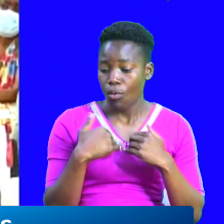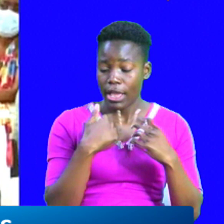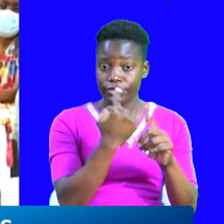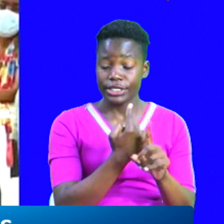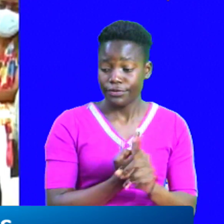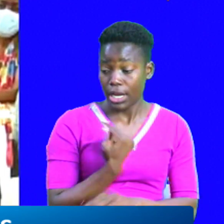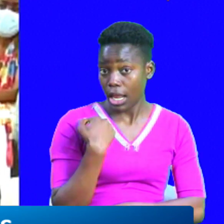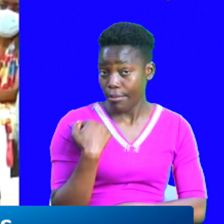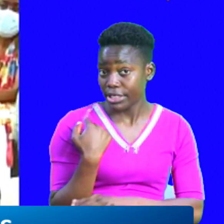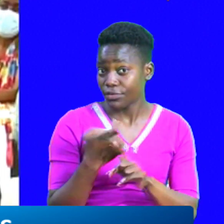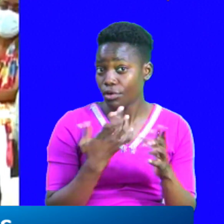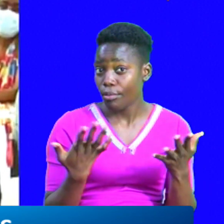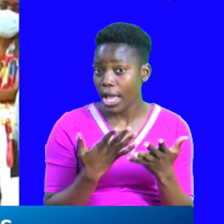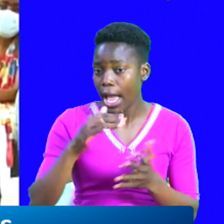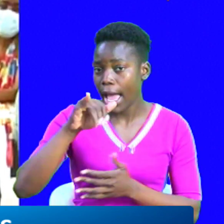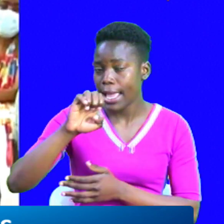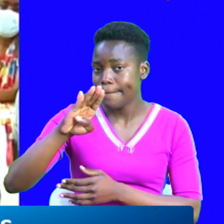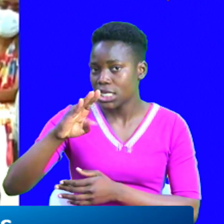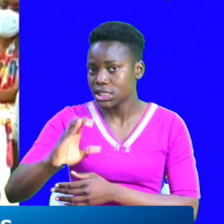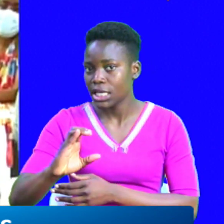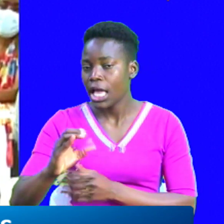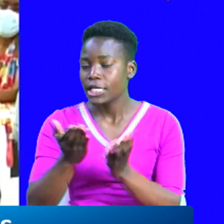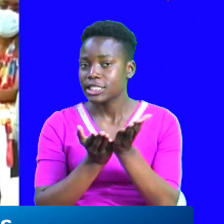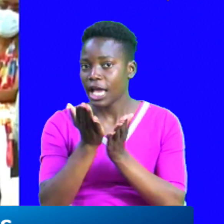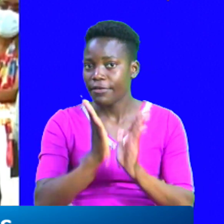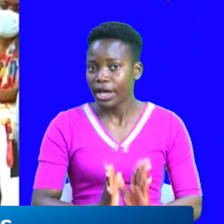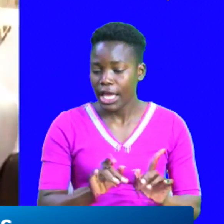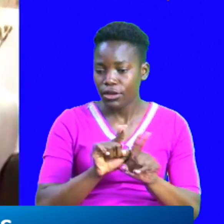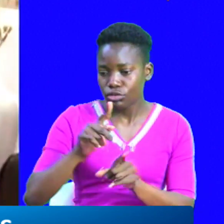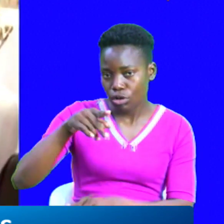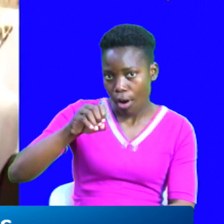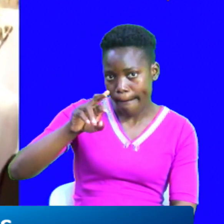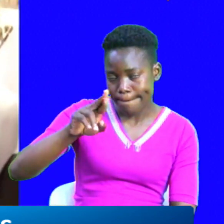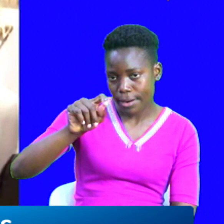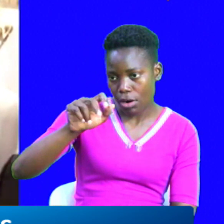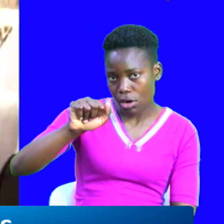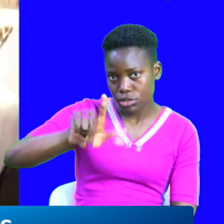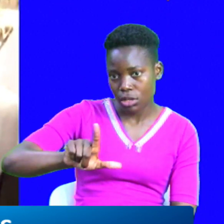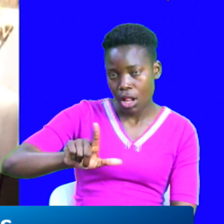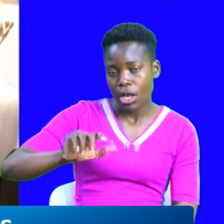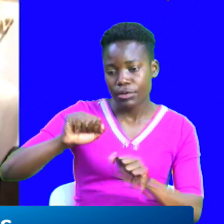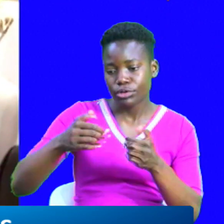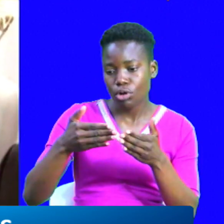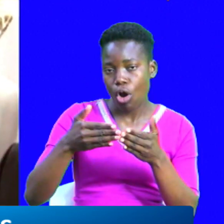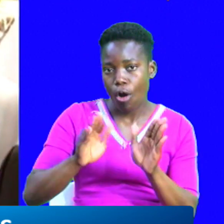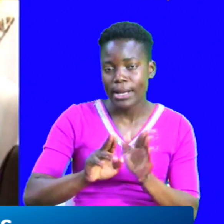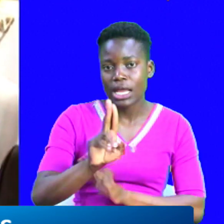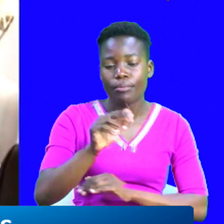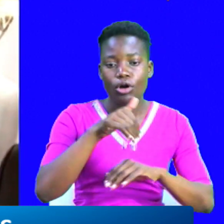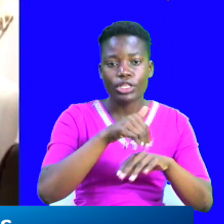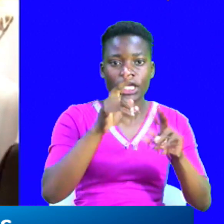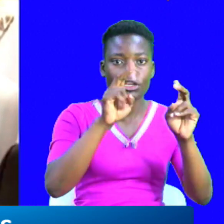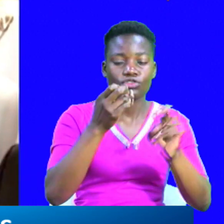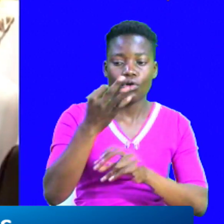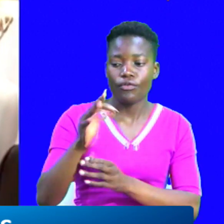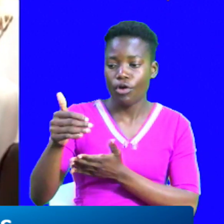numbers from the IEBC server, from the portal. We can open up on the issue of auditing the